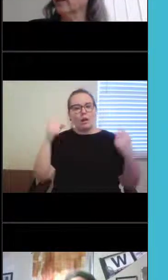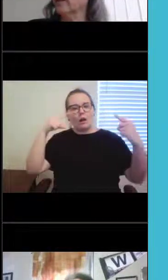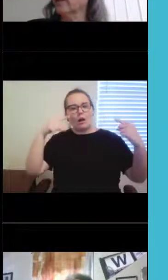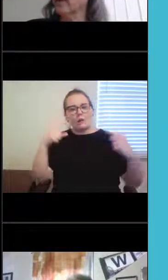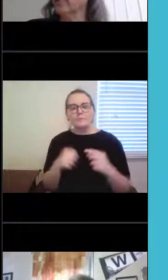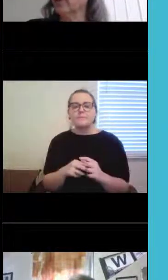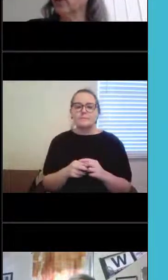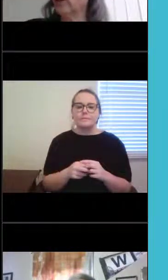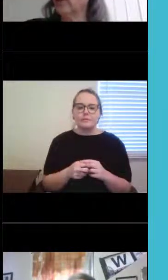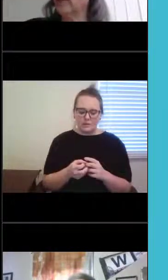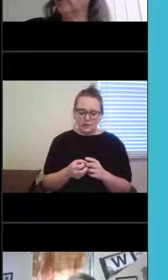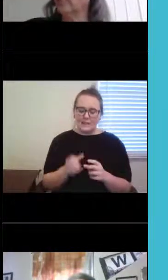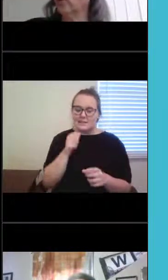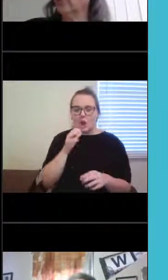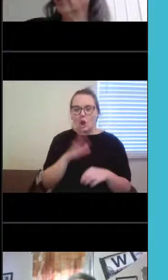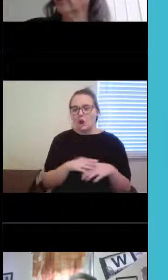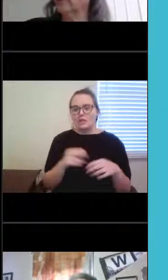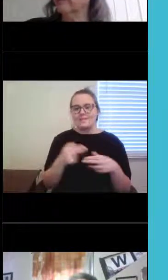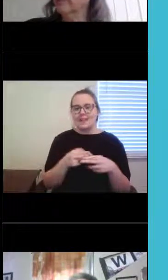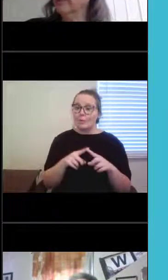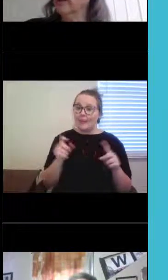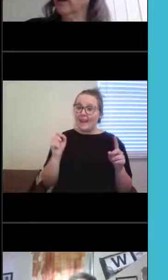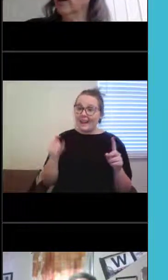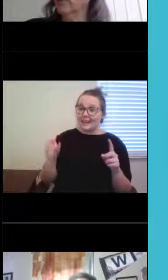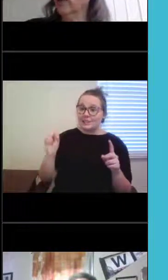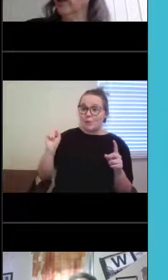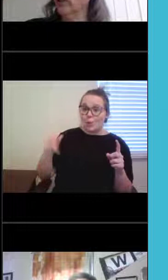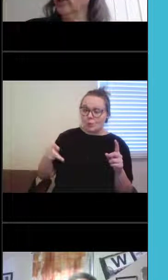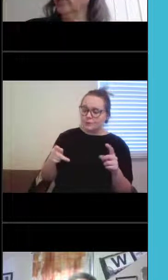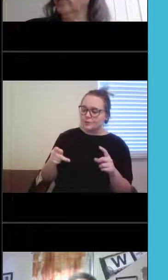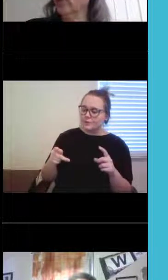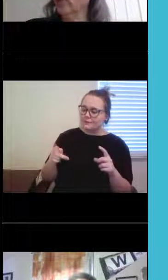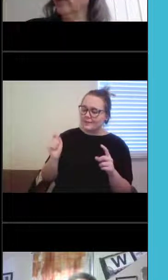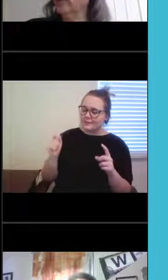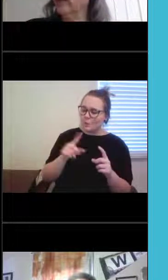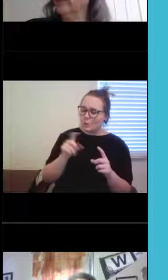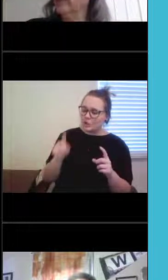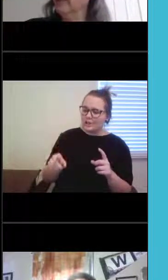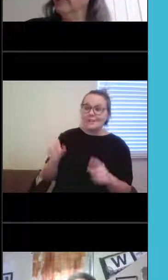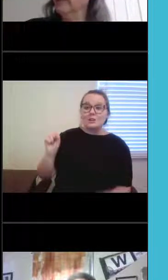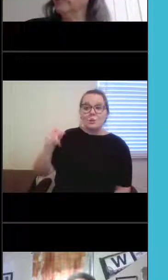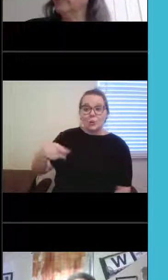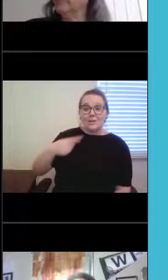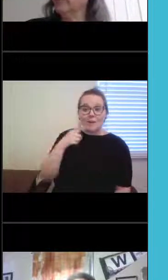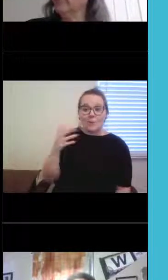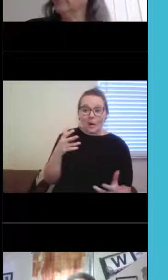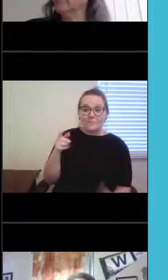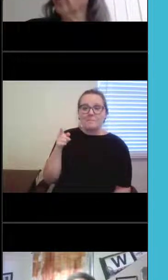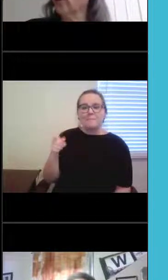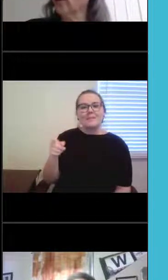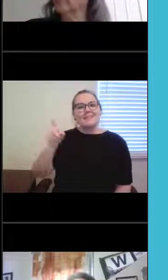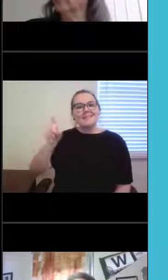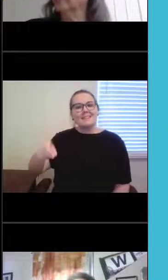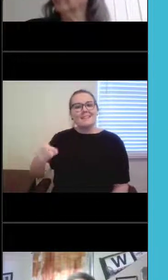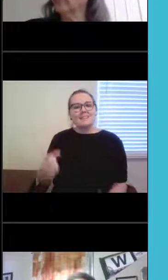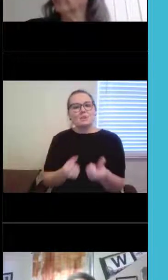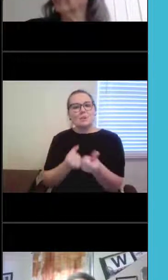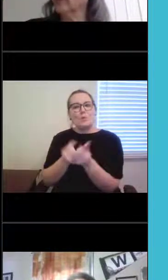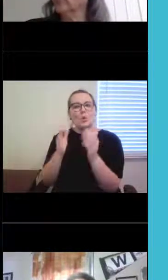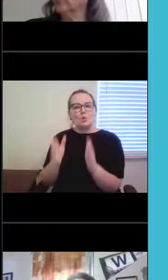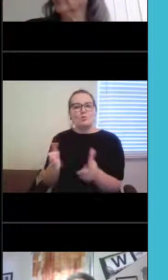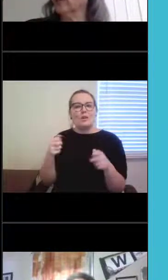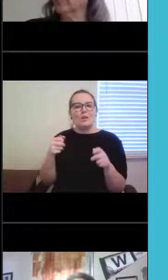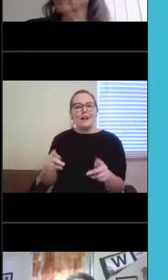this isn't on the slide, but we also asked supporters this question, and supporters said that there was a need for supporters to